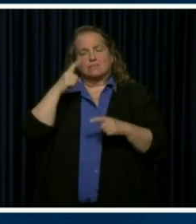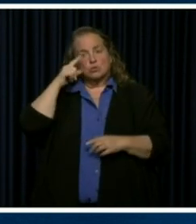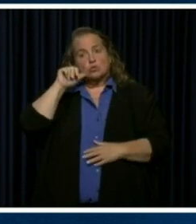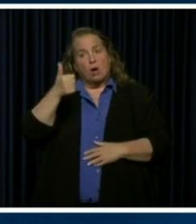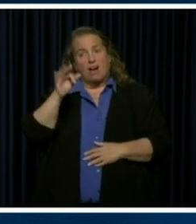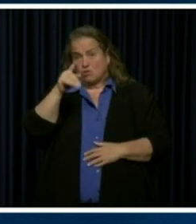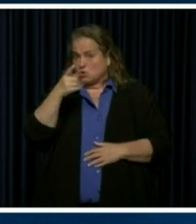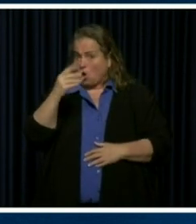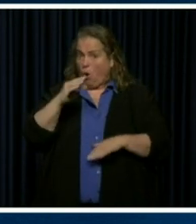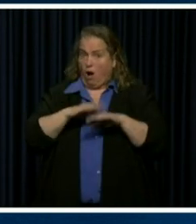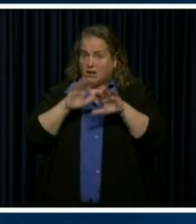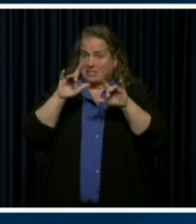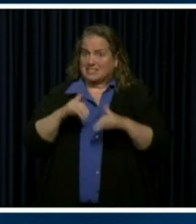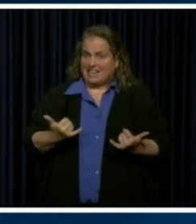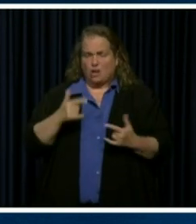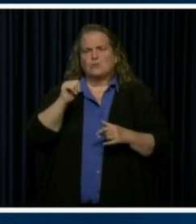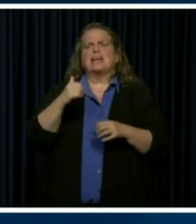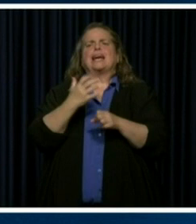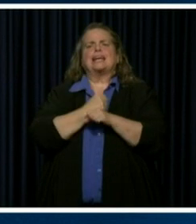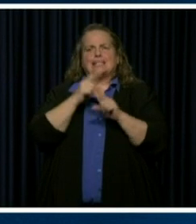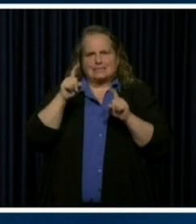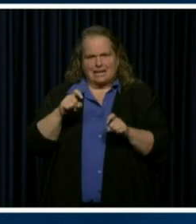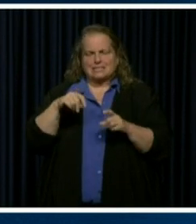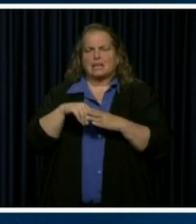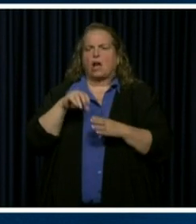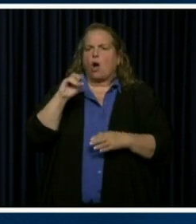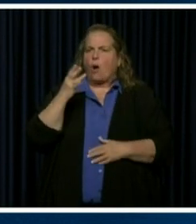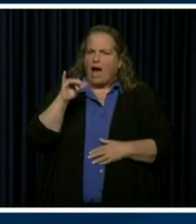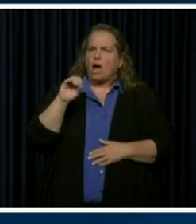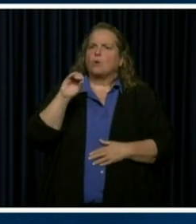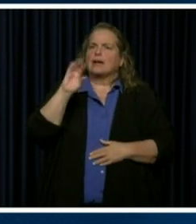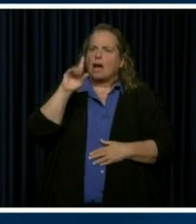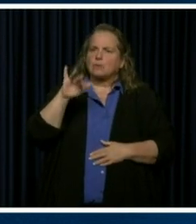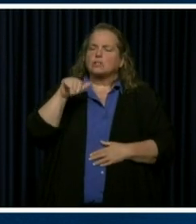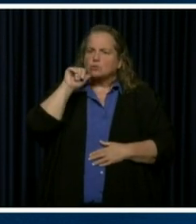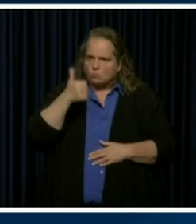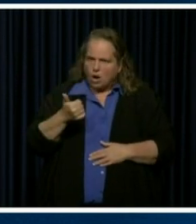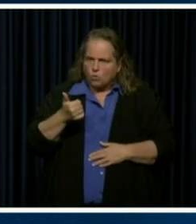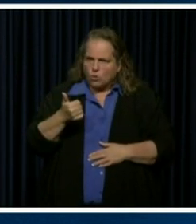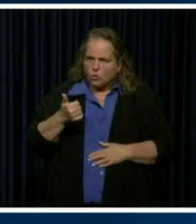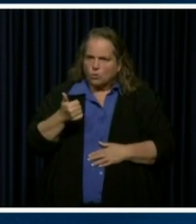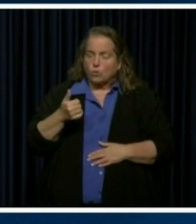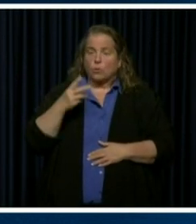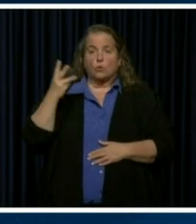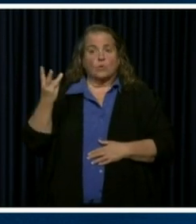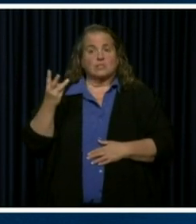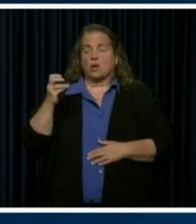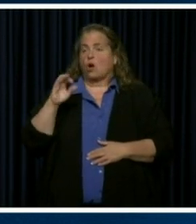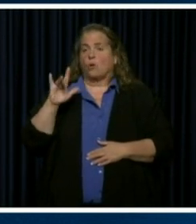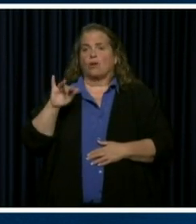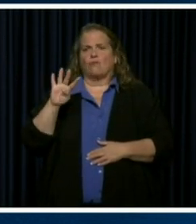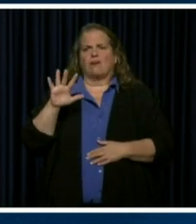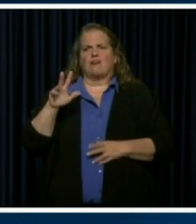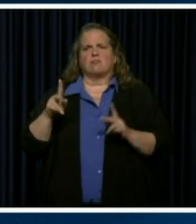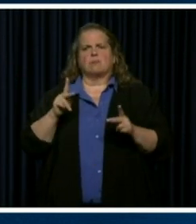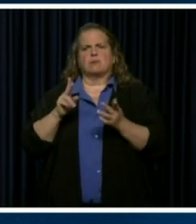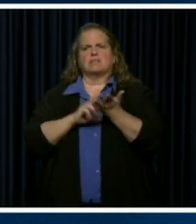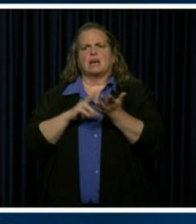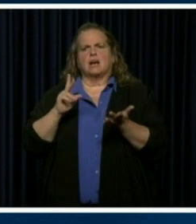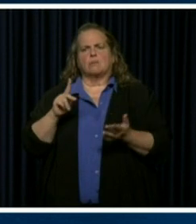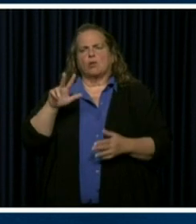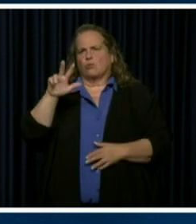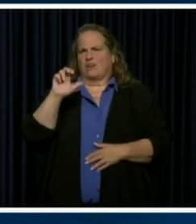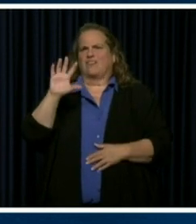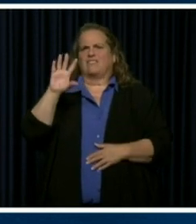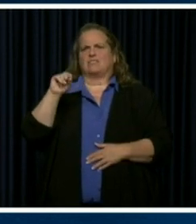get tested in Ohio County tomorrow. Wednesday, we only have 45 people signed up,